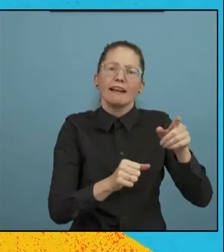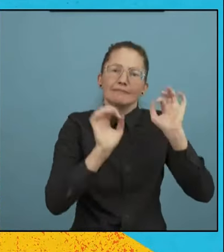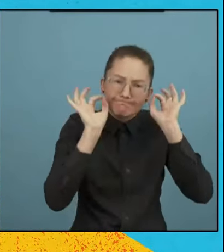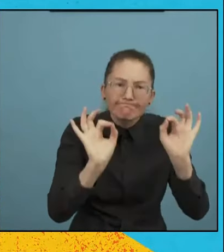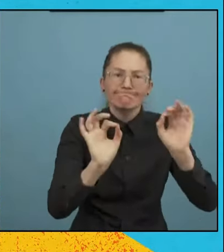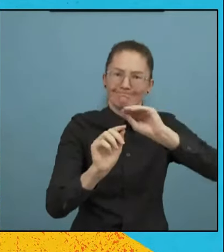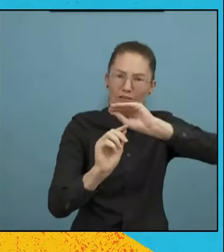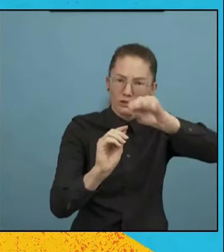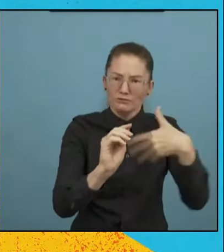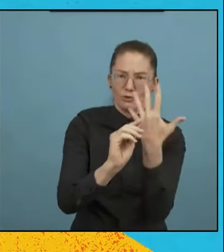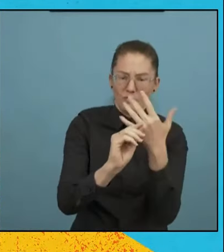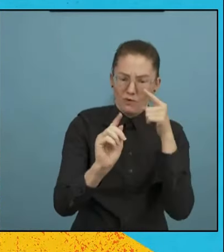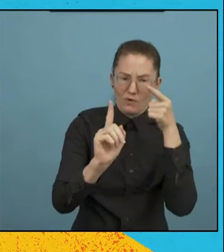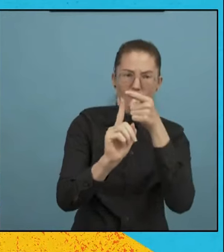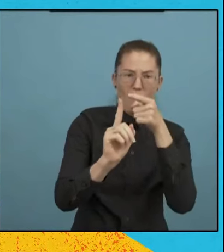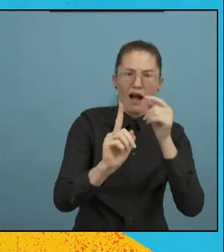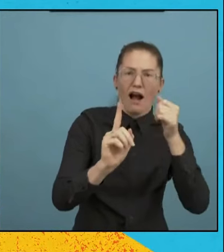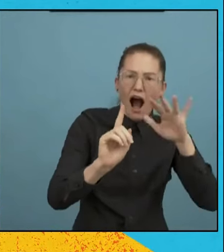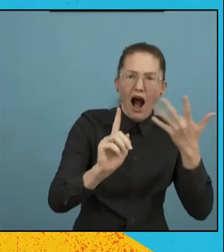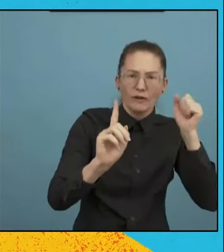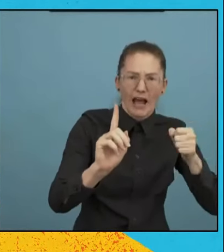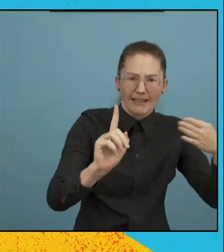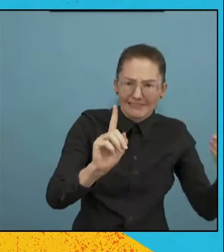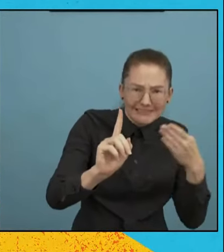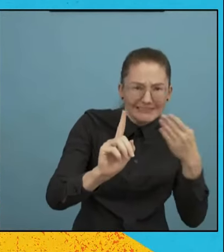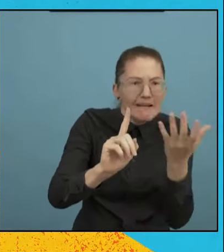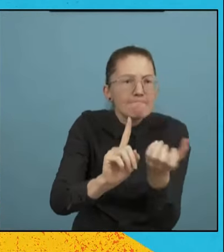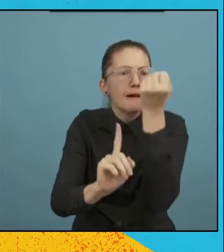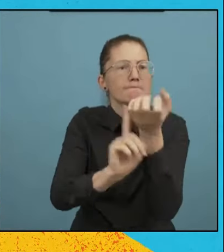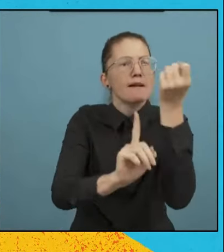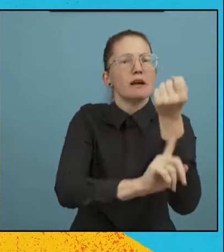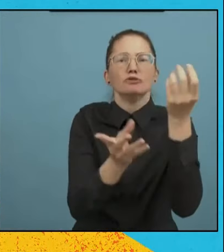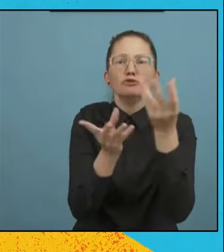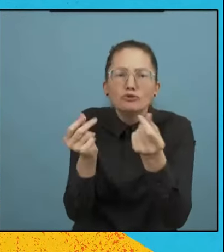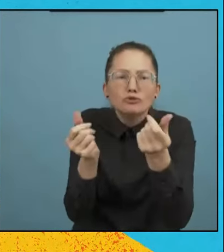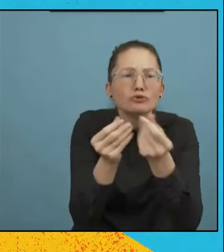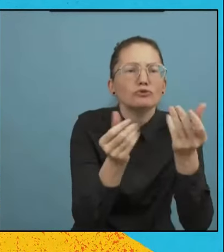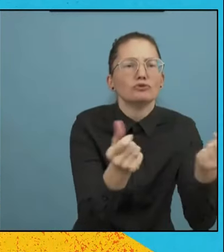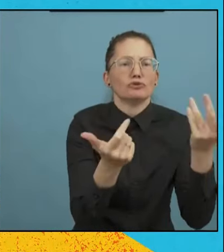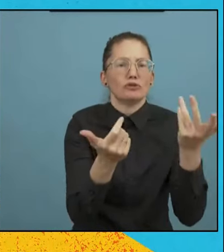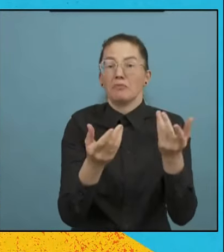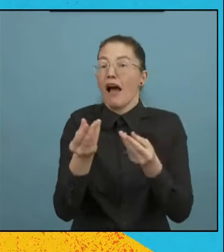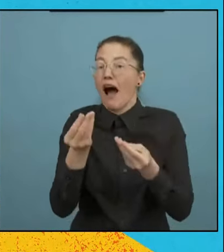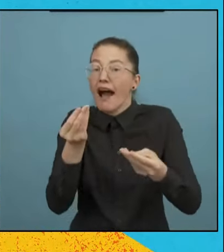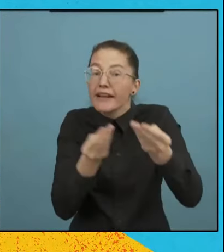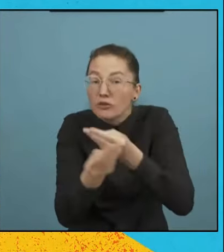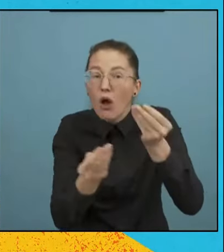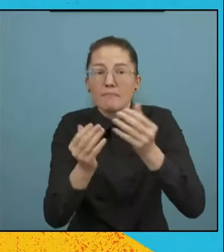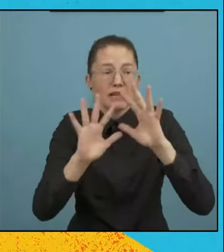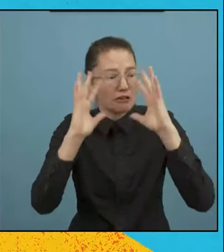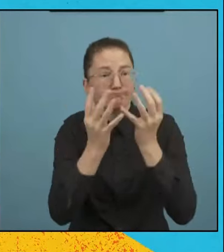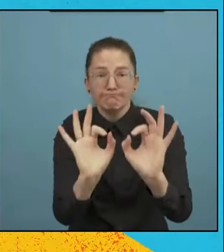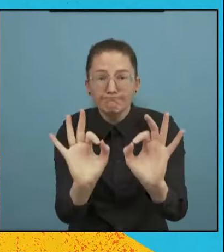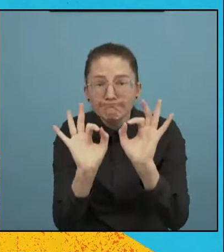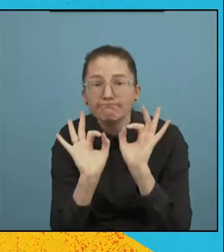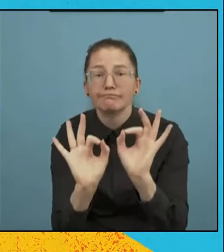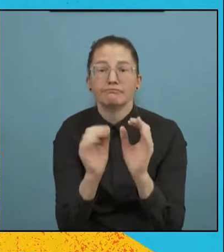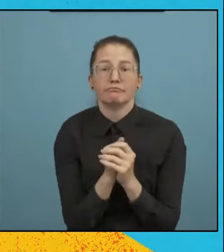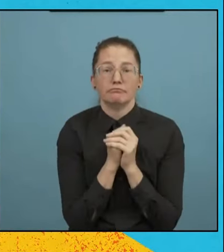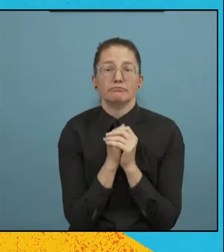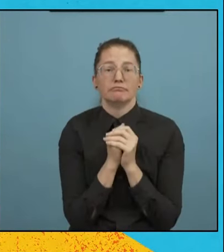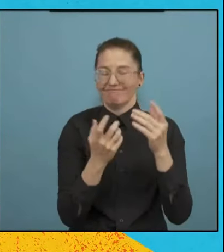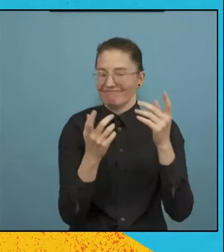who are driving innovative change to build a sustainable and future-focused future-focused economy, who sadly could